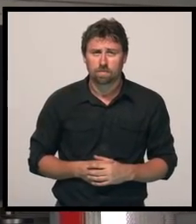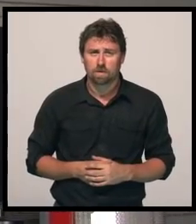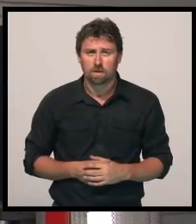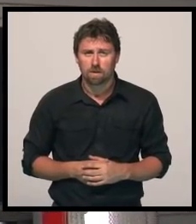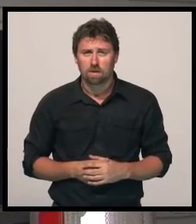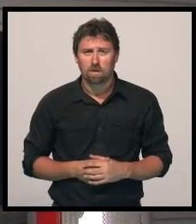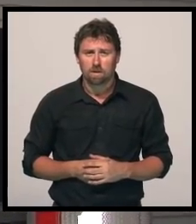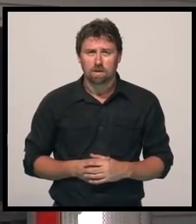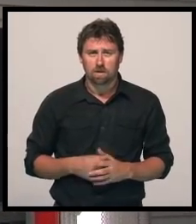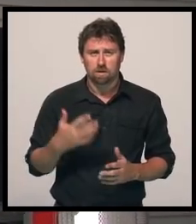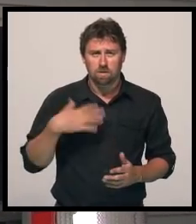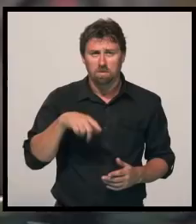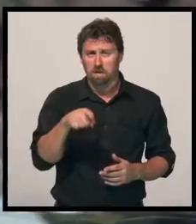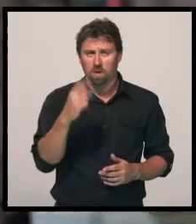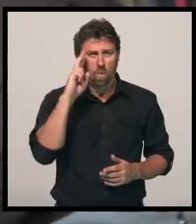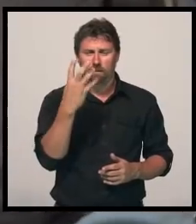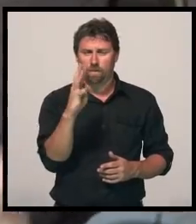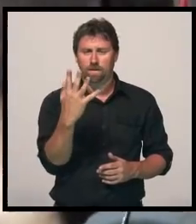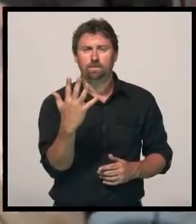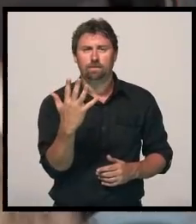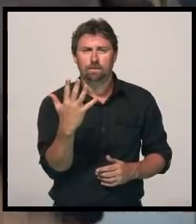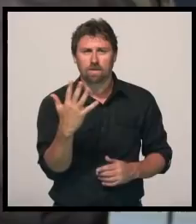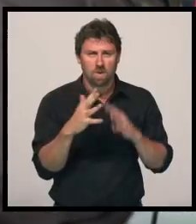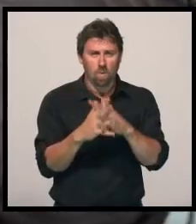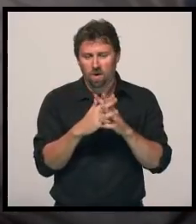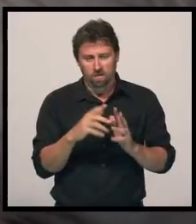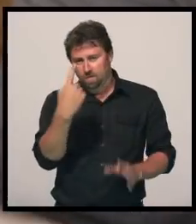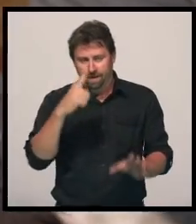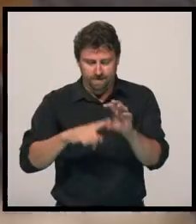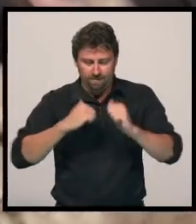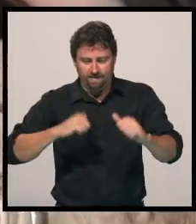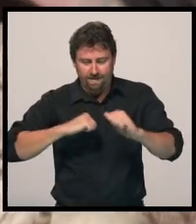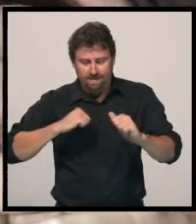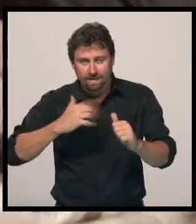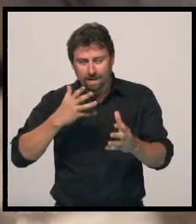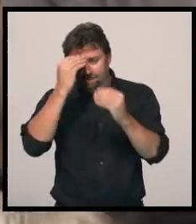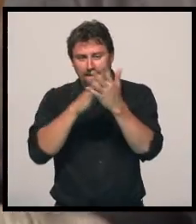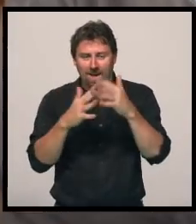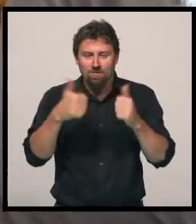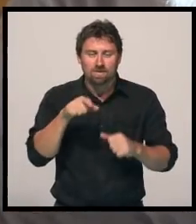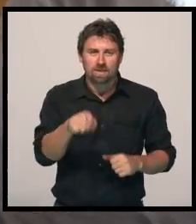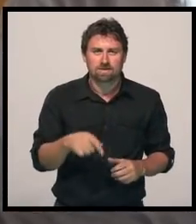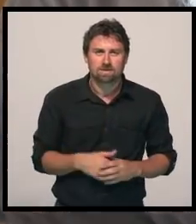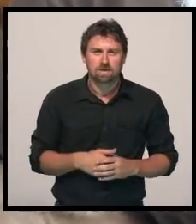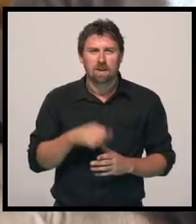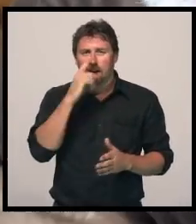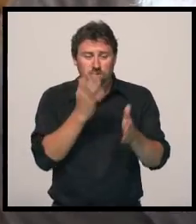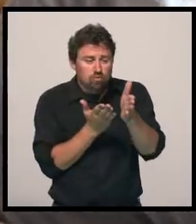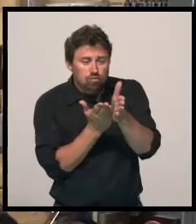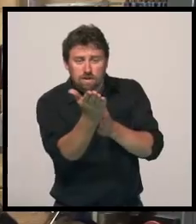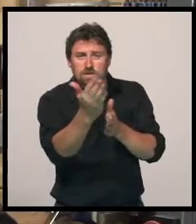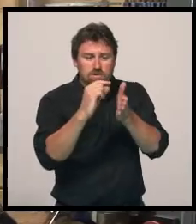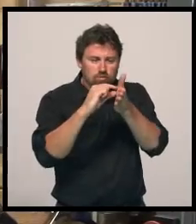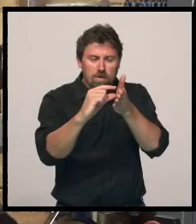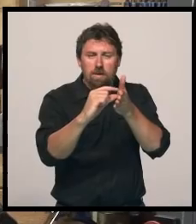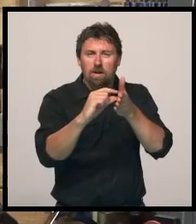If you want to take a year or so out and learn how to use a .45, it's well worth the effort. And they're a tremendous hand tool. You can do